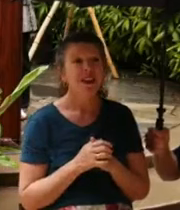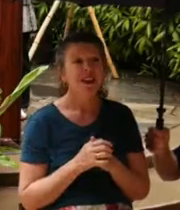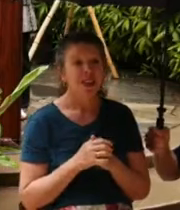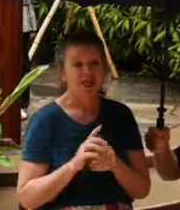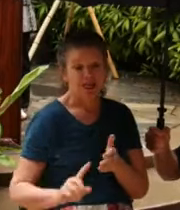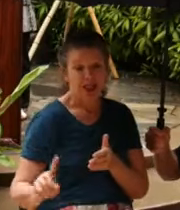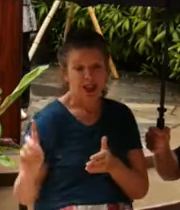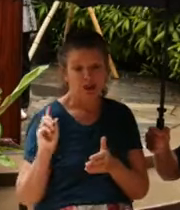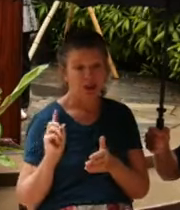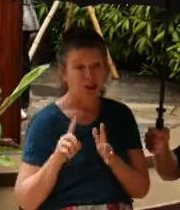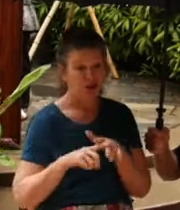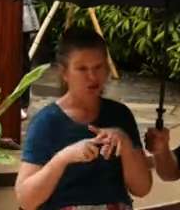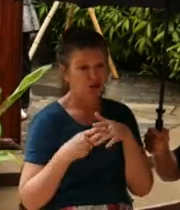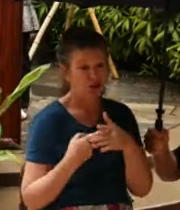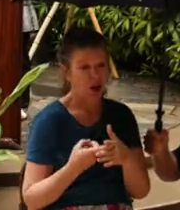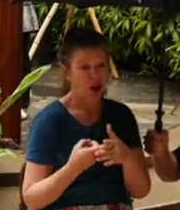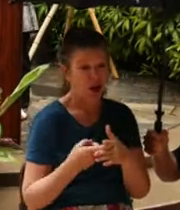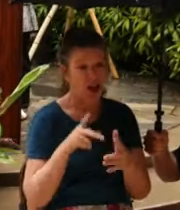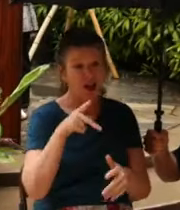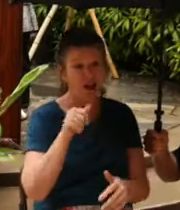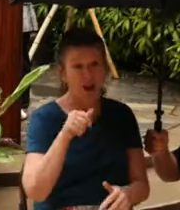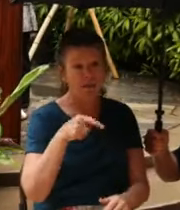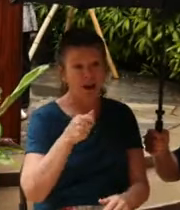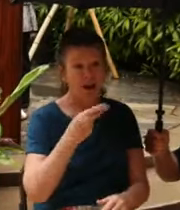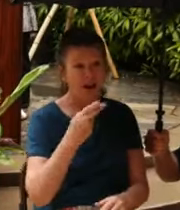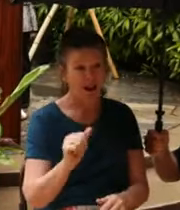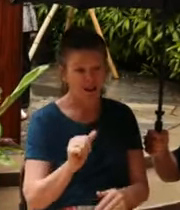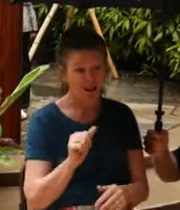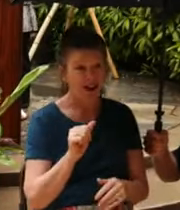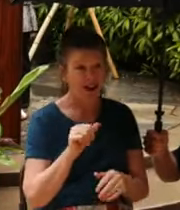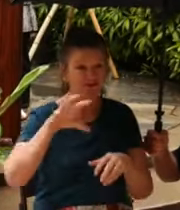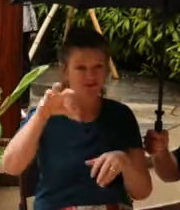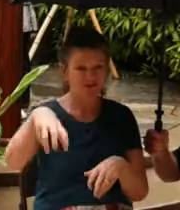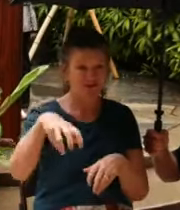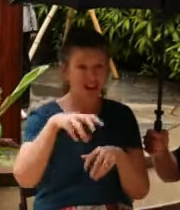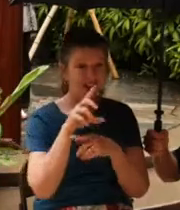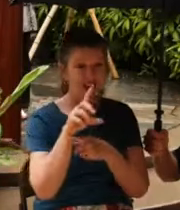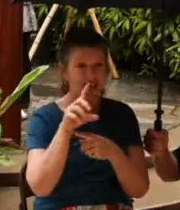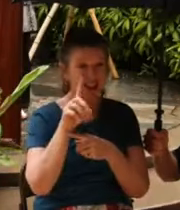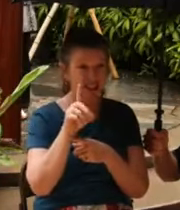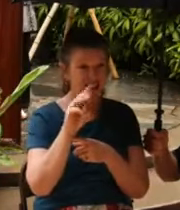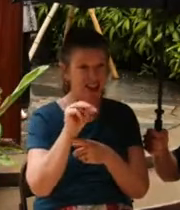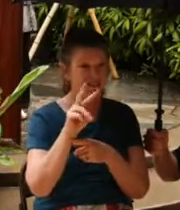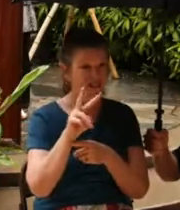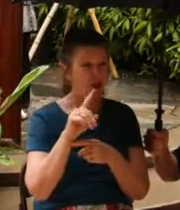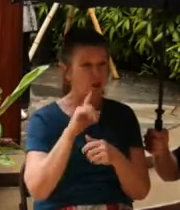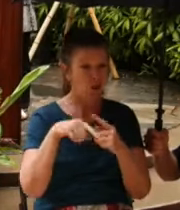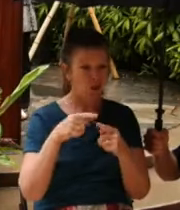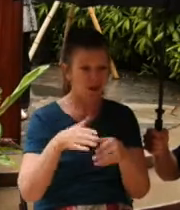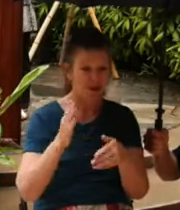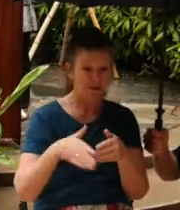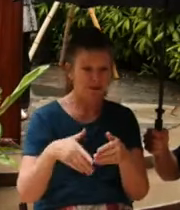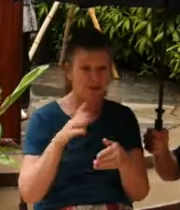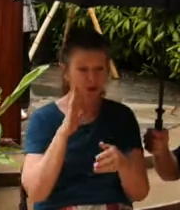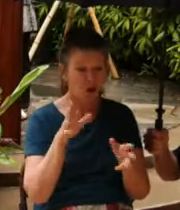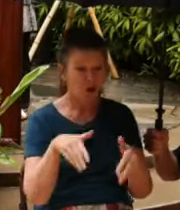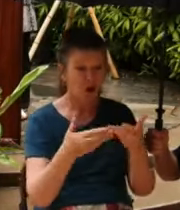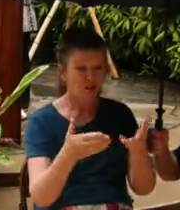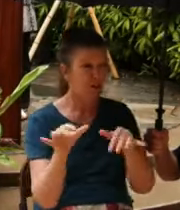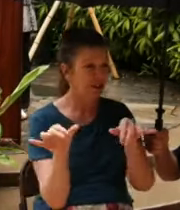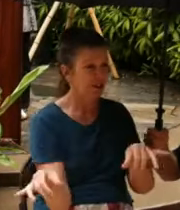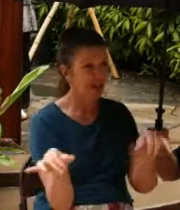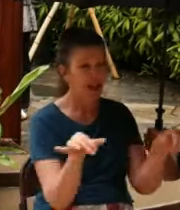we broke ground on our Kapa'a satellite DMV, and once complete, it will offer the same over-the-counter services